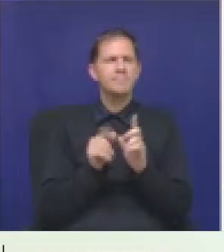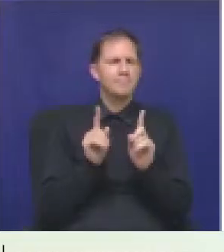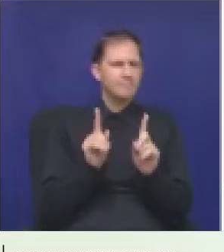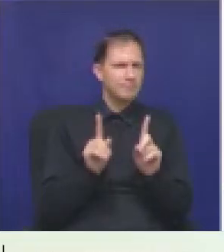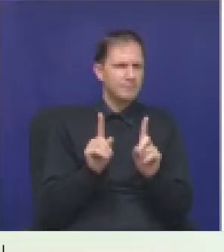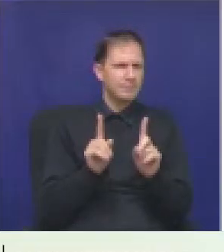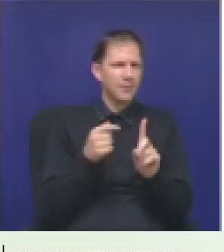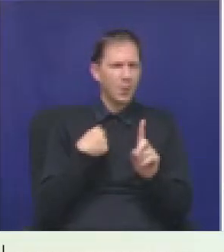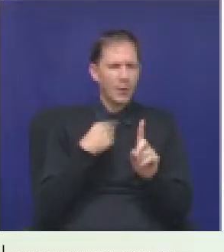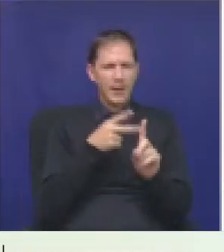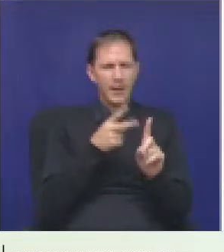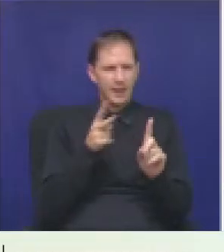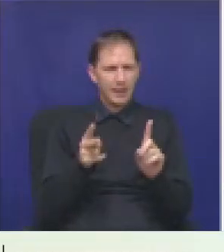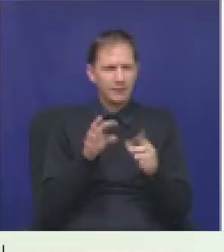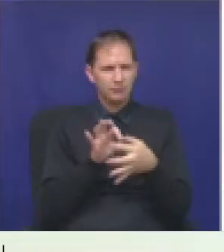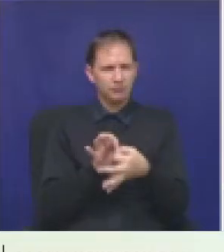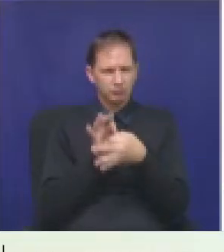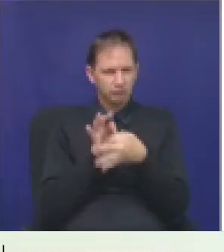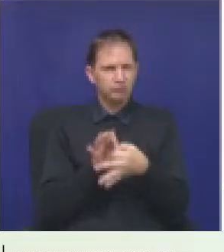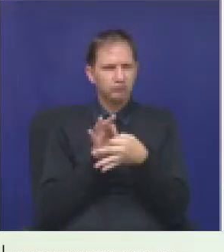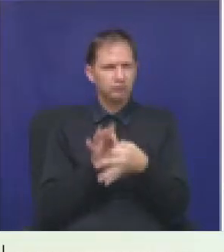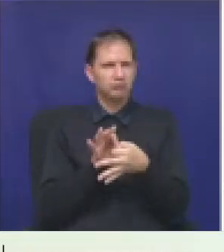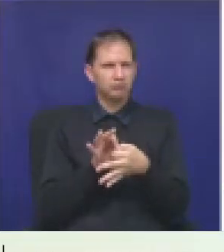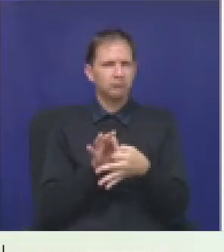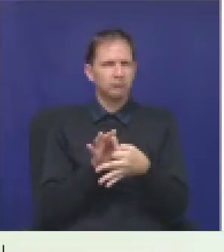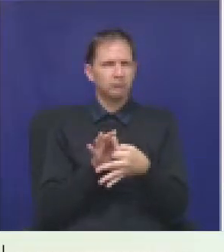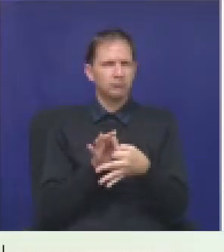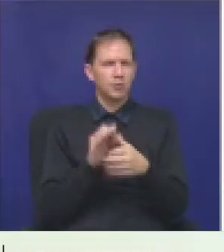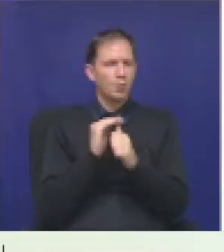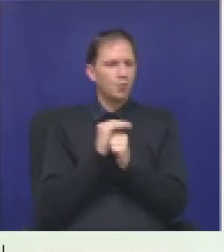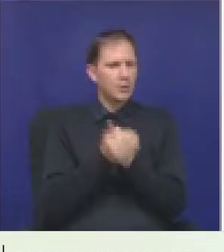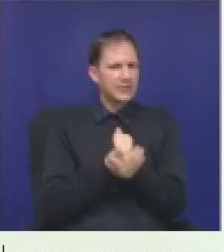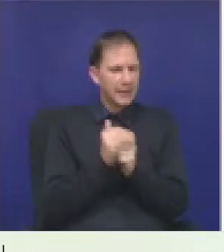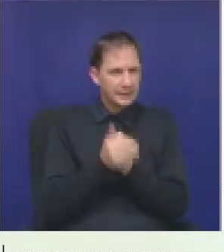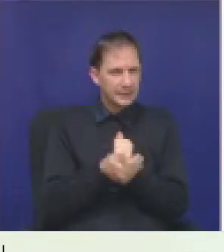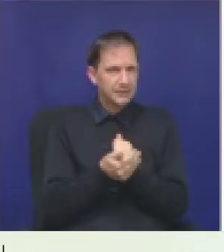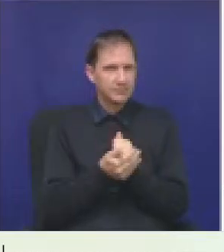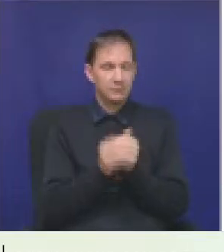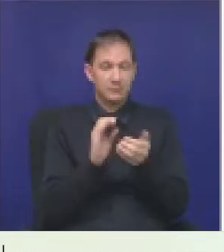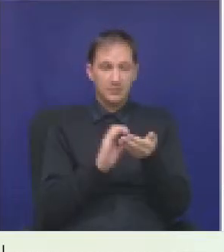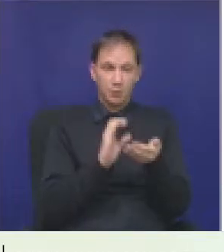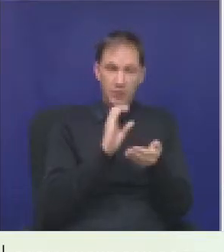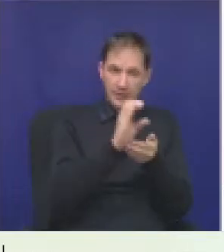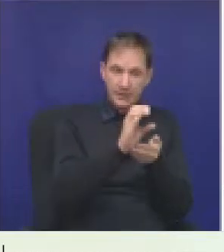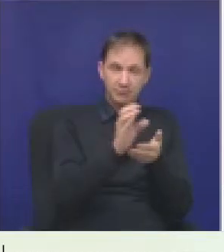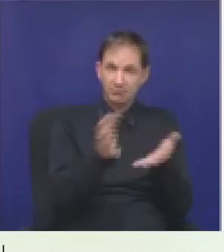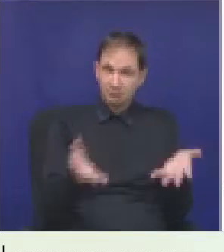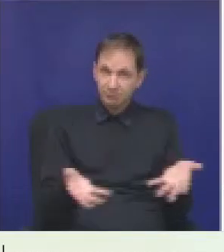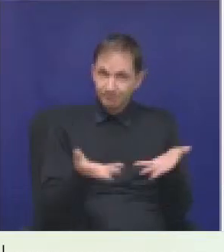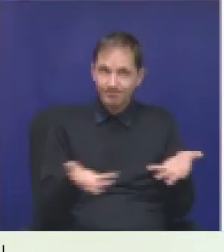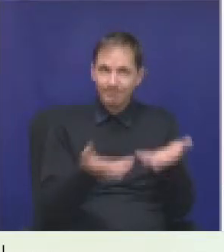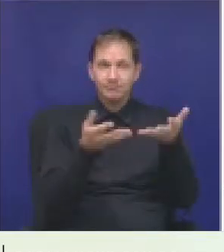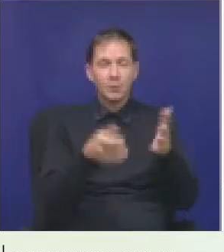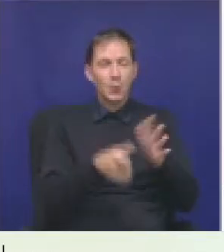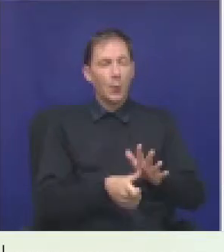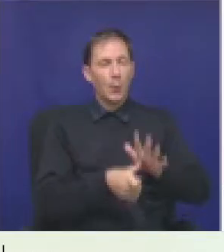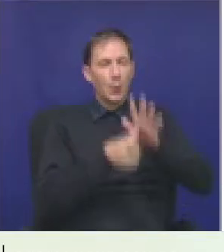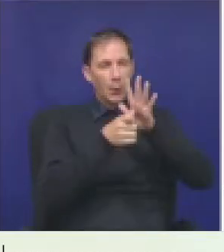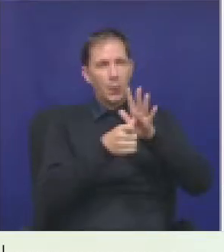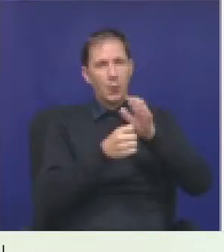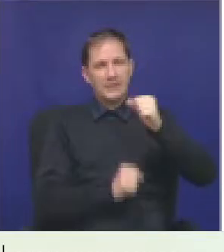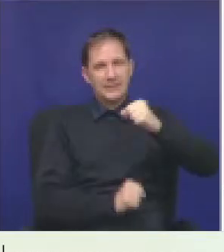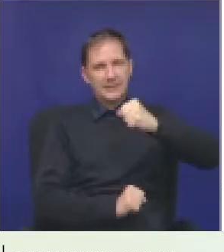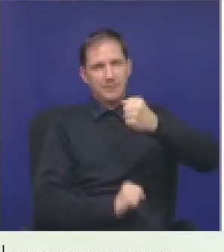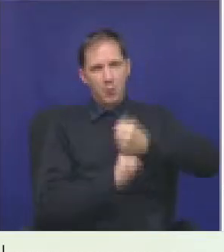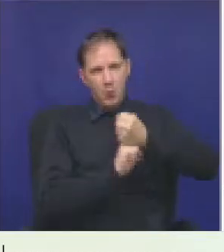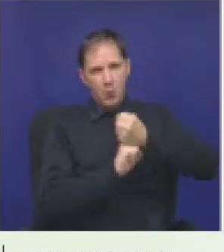recommit ourselves to protecting, investing in, and promoting this vital pillar of our national